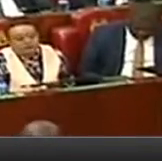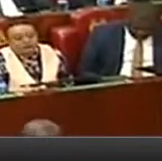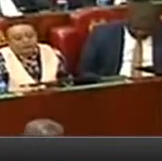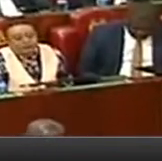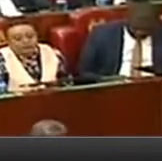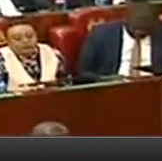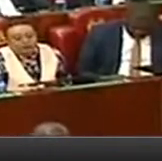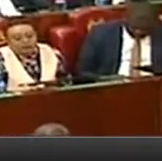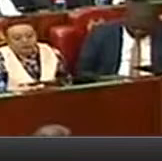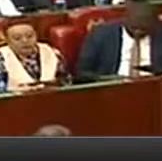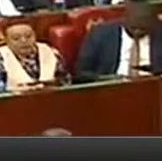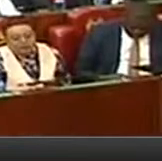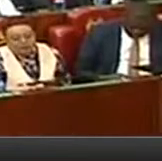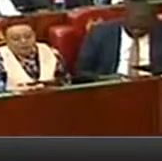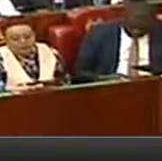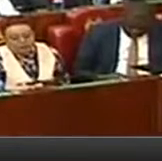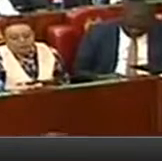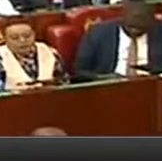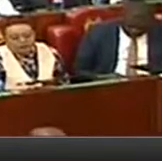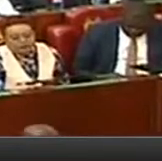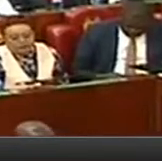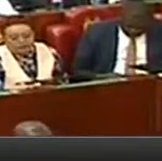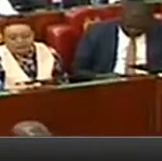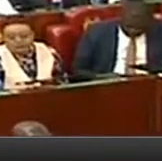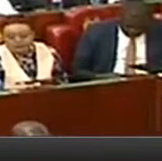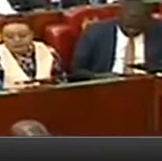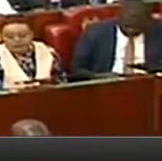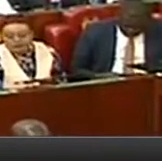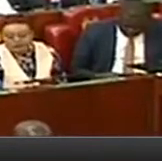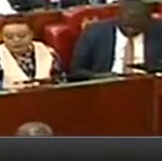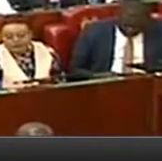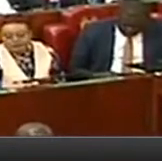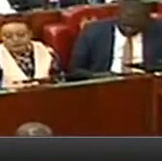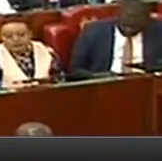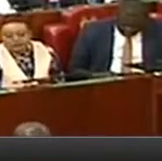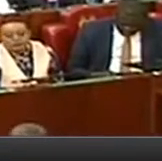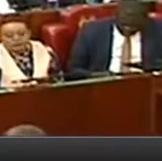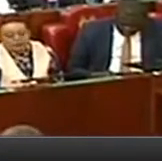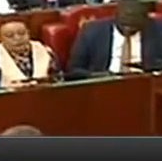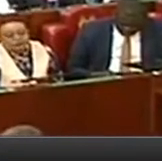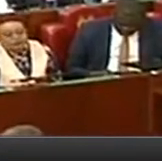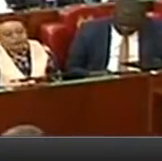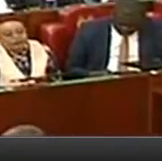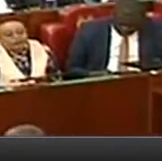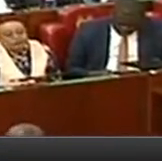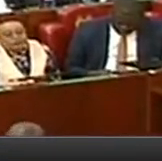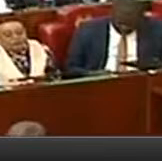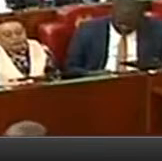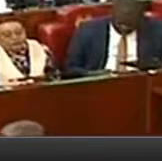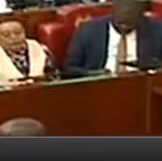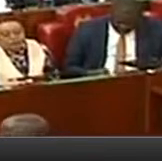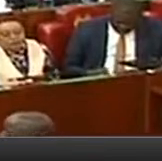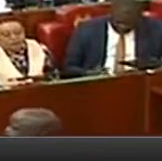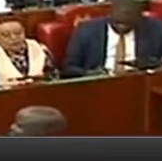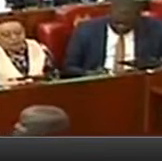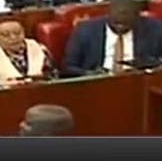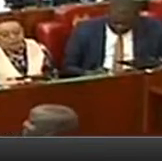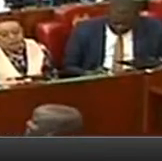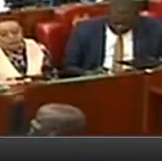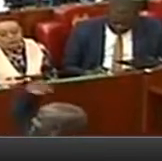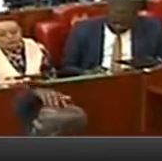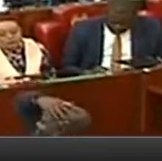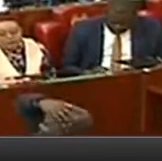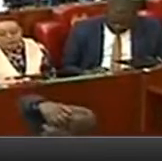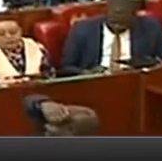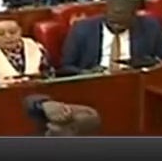in law from the Kenya School of Law, a Master's of Law degree, and a doctorate in international law from